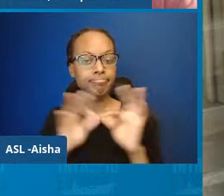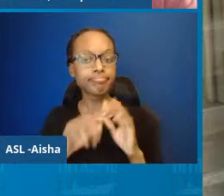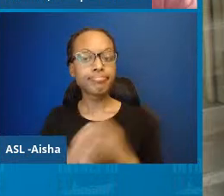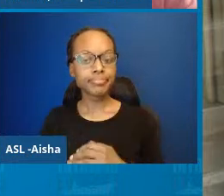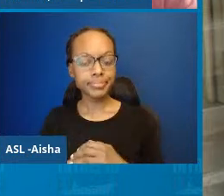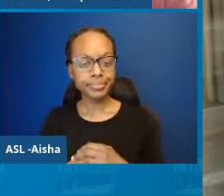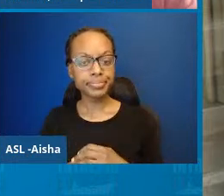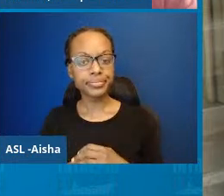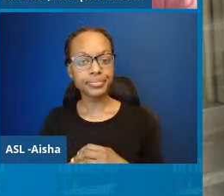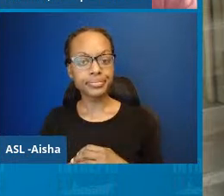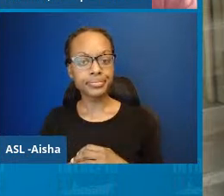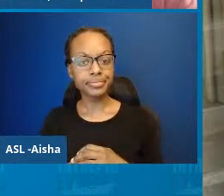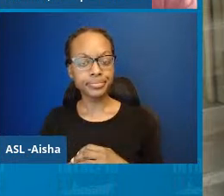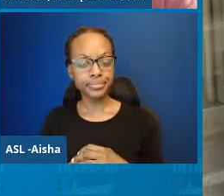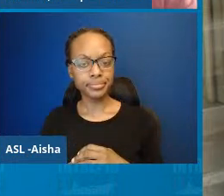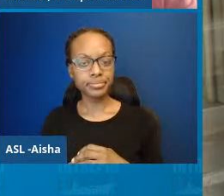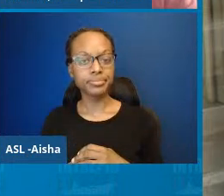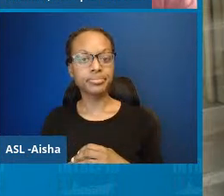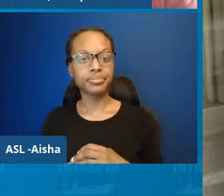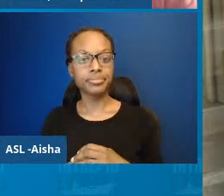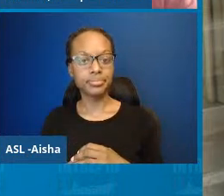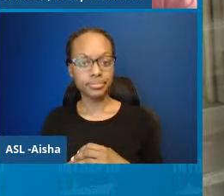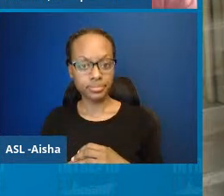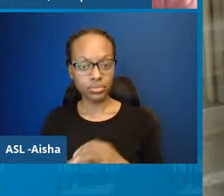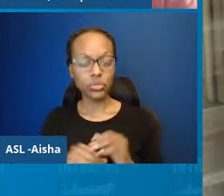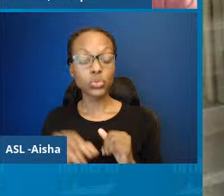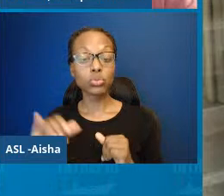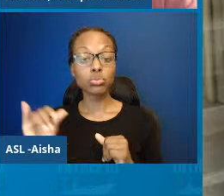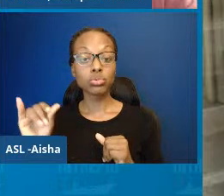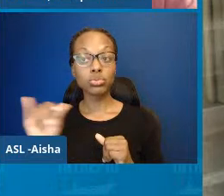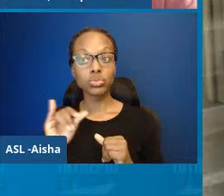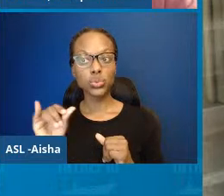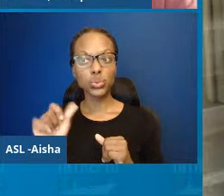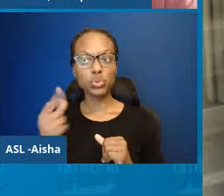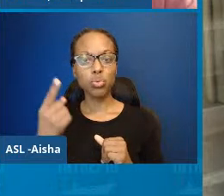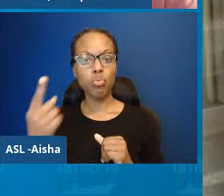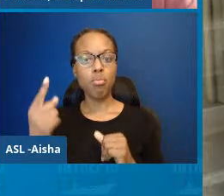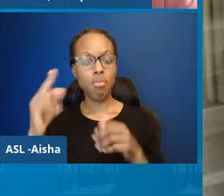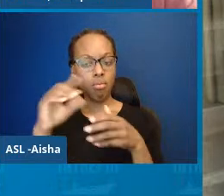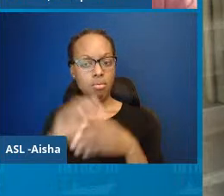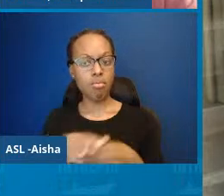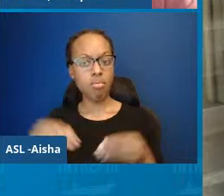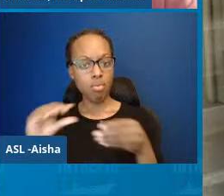narrative that really highlights heroes that were